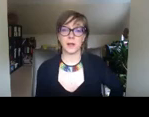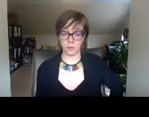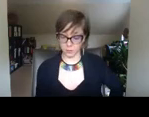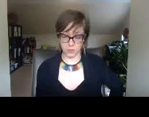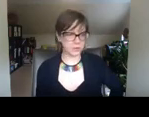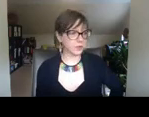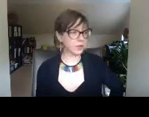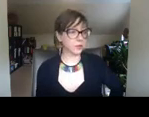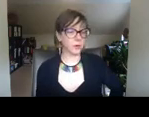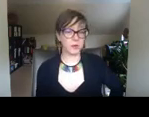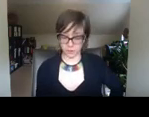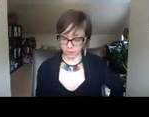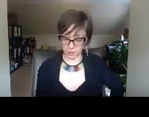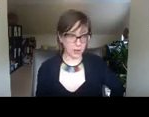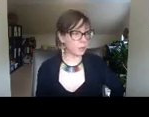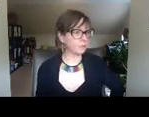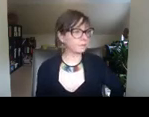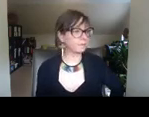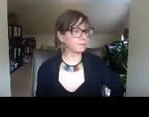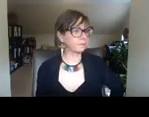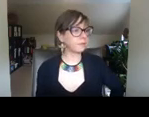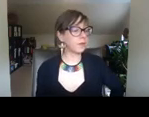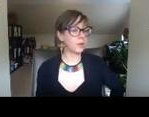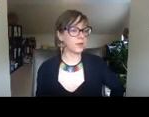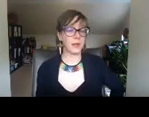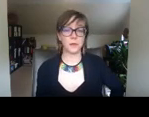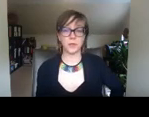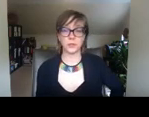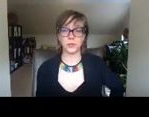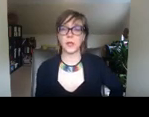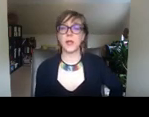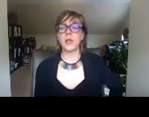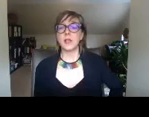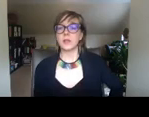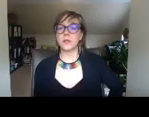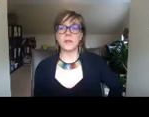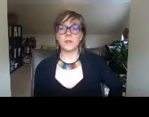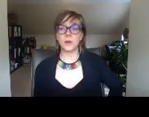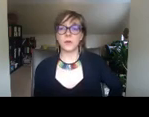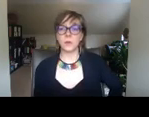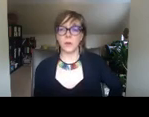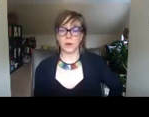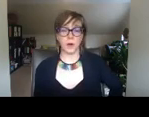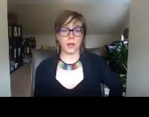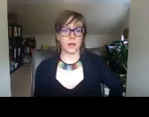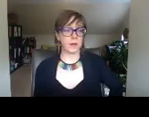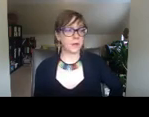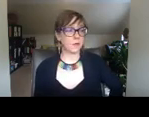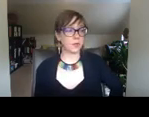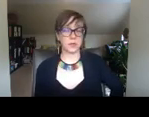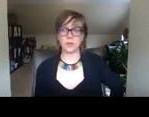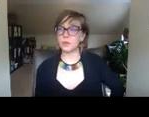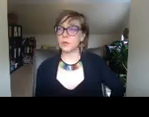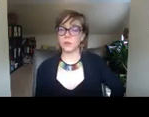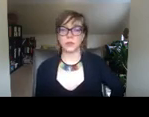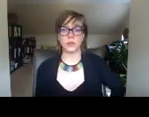we have a lot of translators and interpreters out there that can help with this type of research. So they did this wonderful webinar, and I'm going to